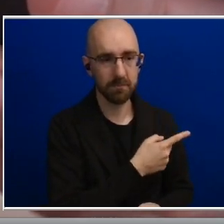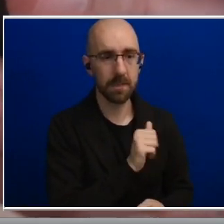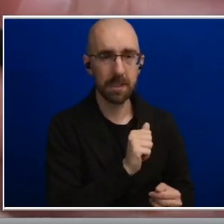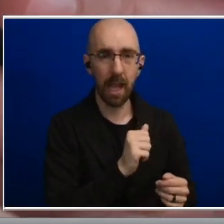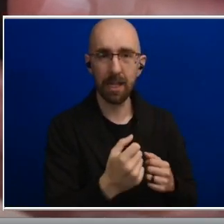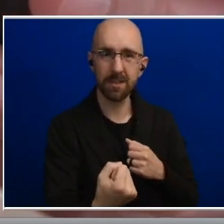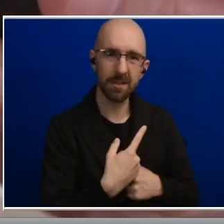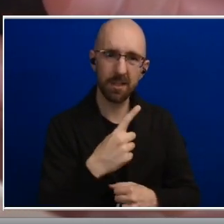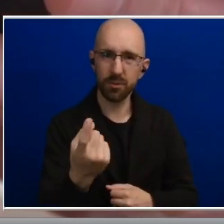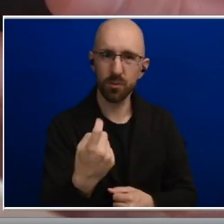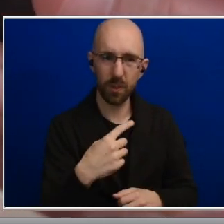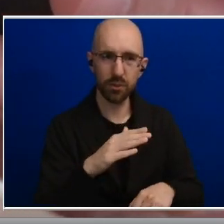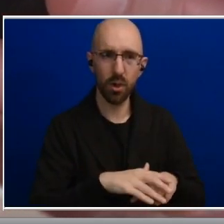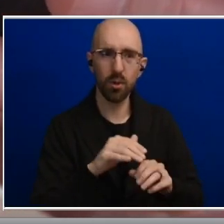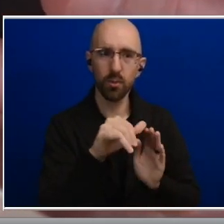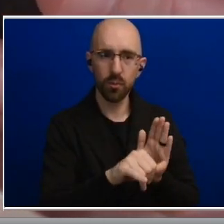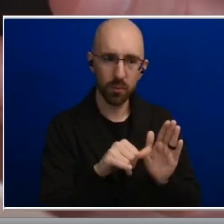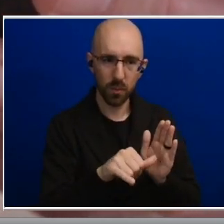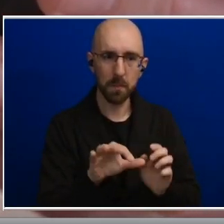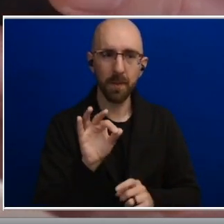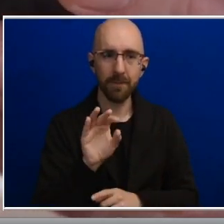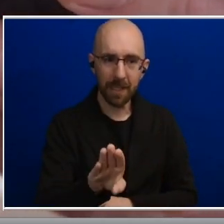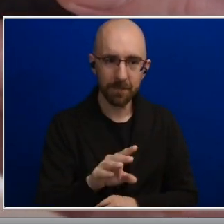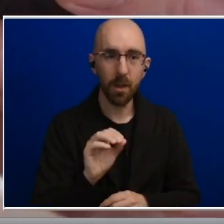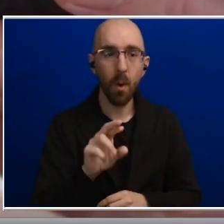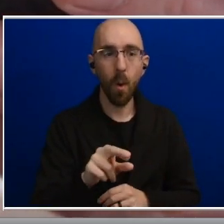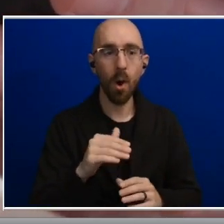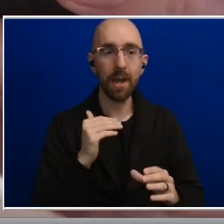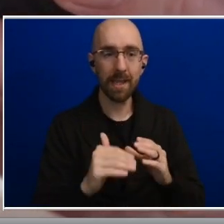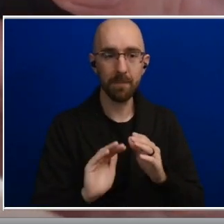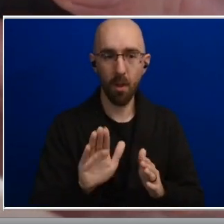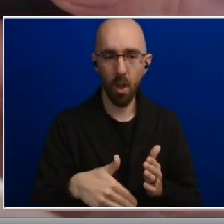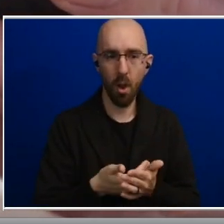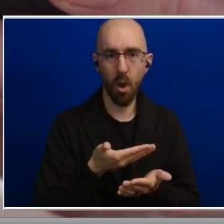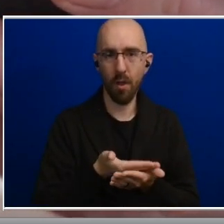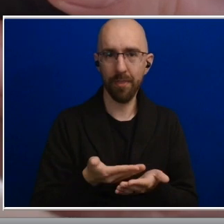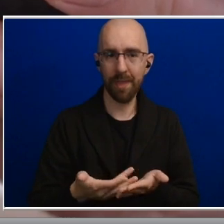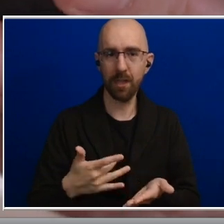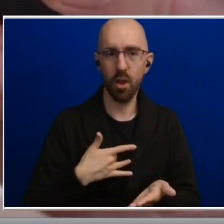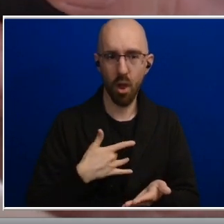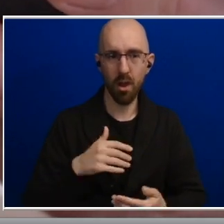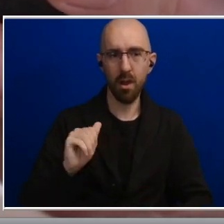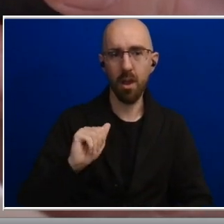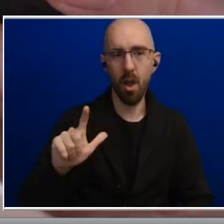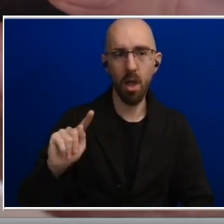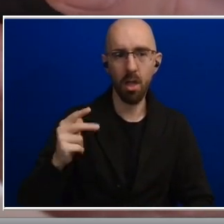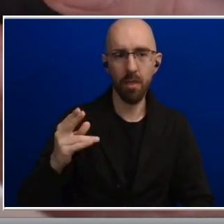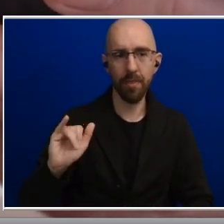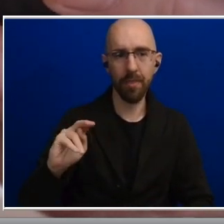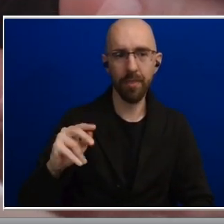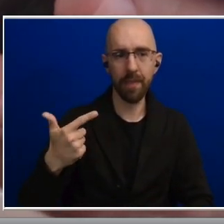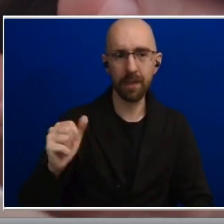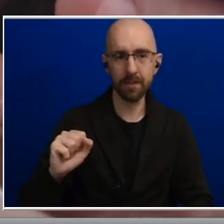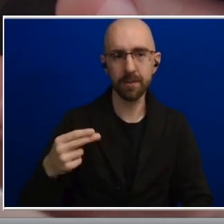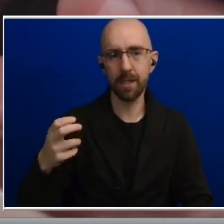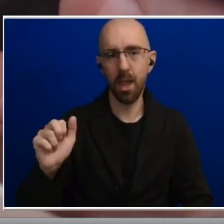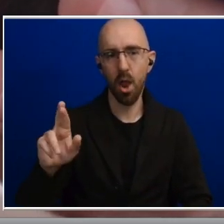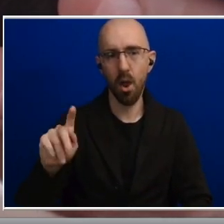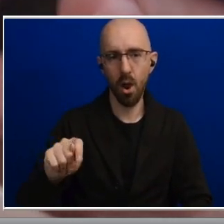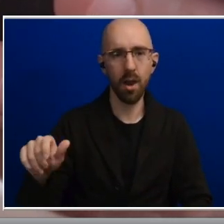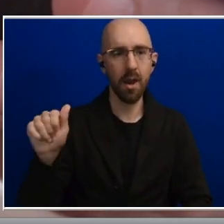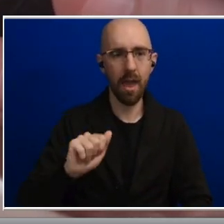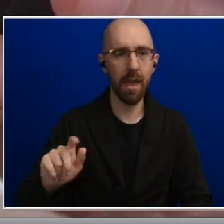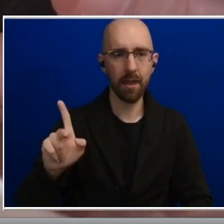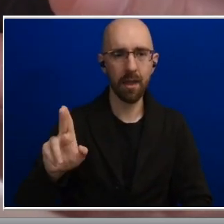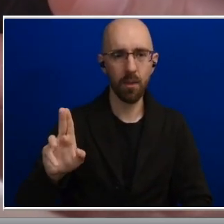on YouTube, Facebook, or the All Things Heart email. You can use all those ways to connect with us in real time right there on